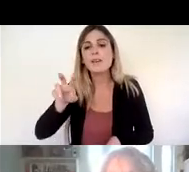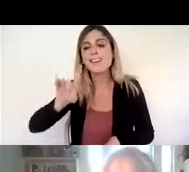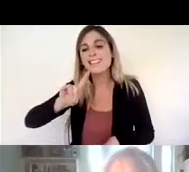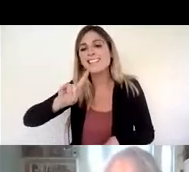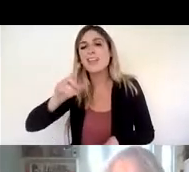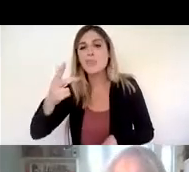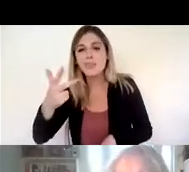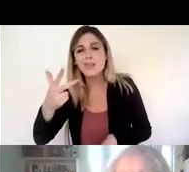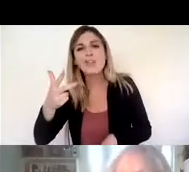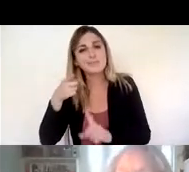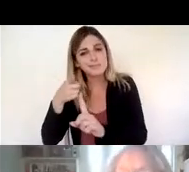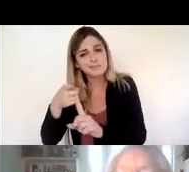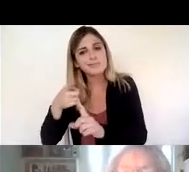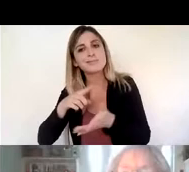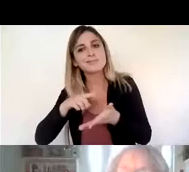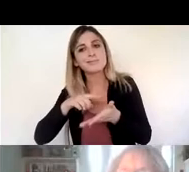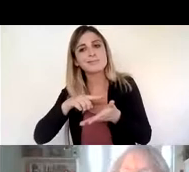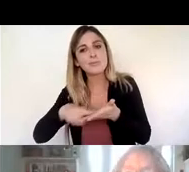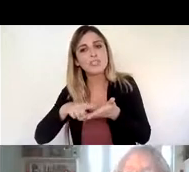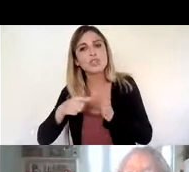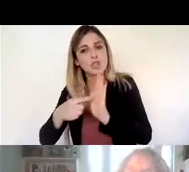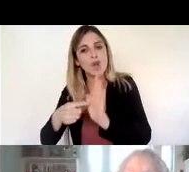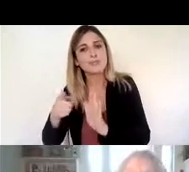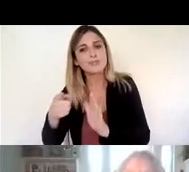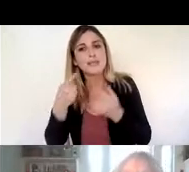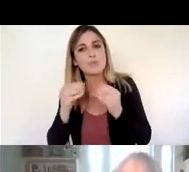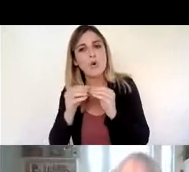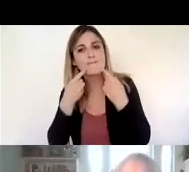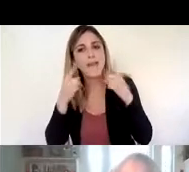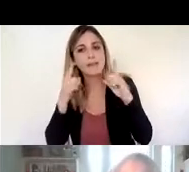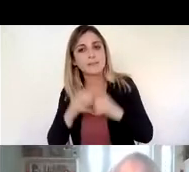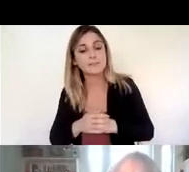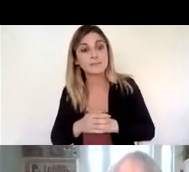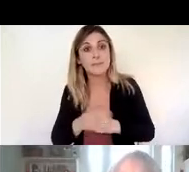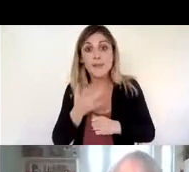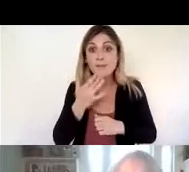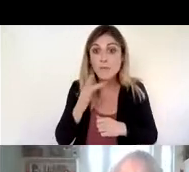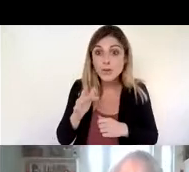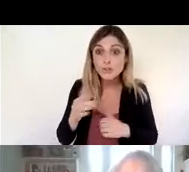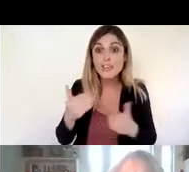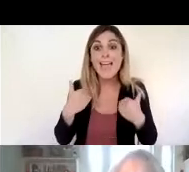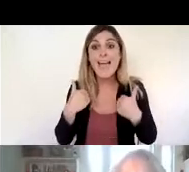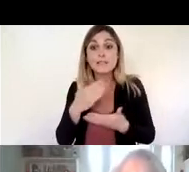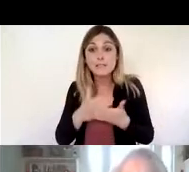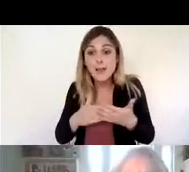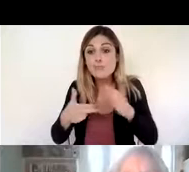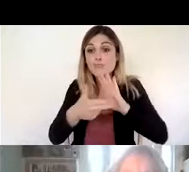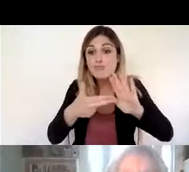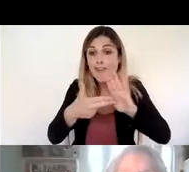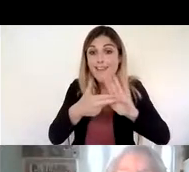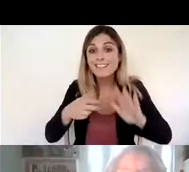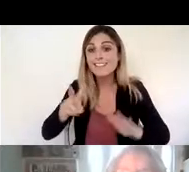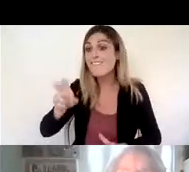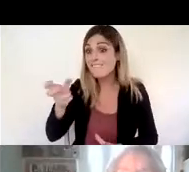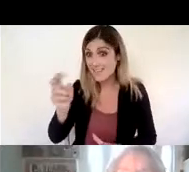more effective for doing so. Fortunately, there are some brands of vegan vitamin D3 on the